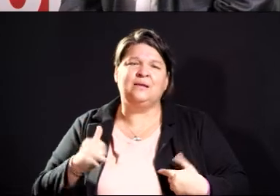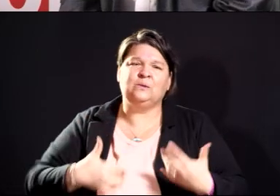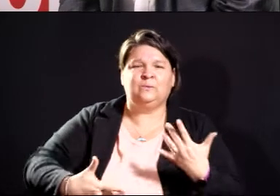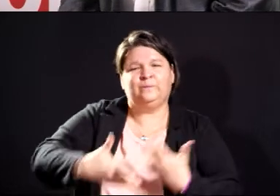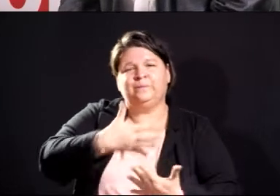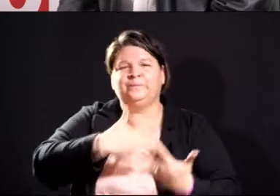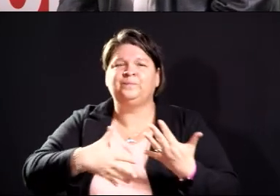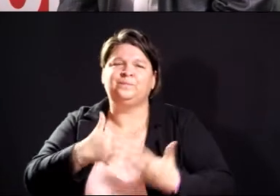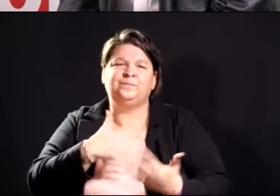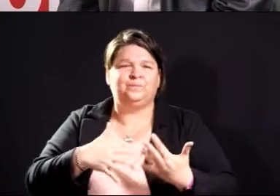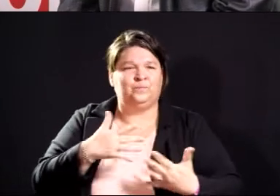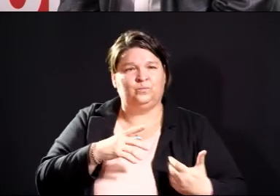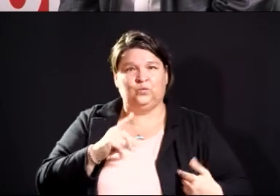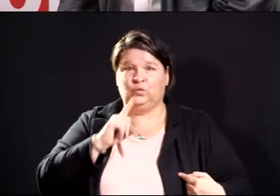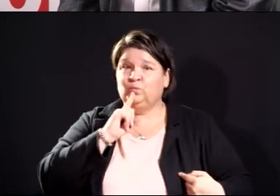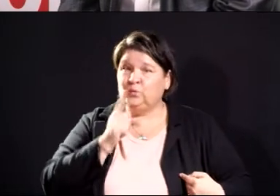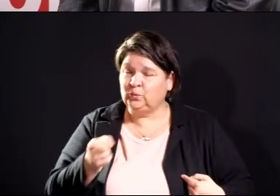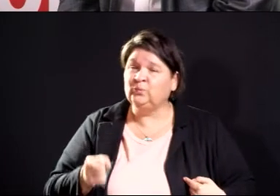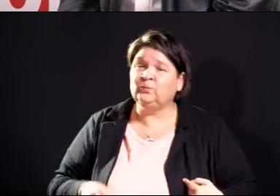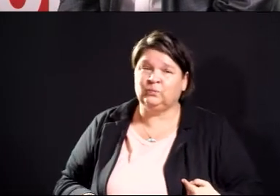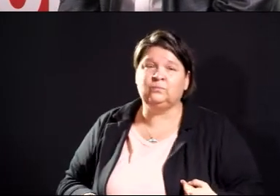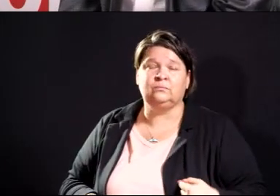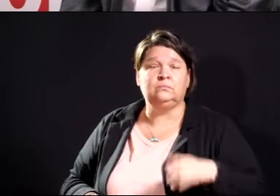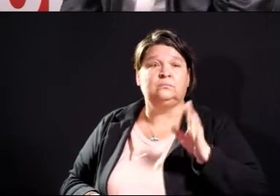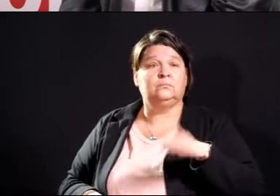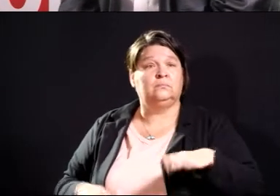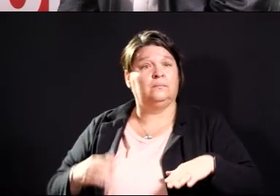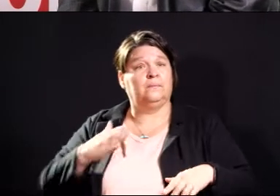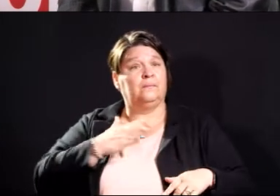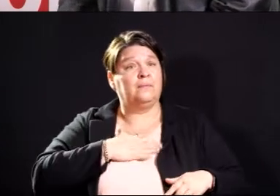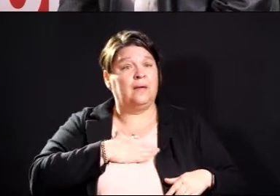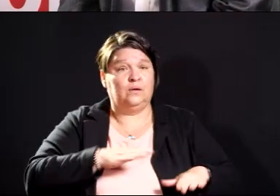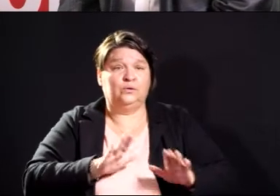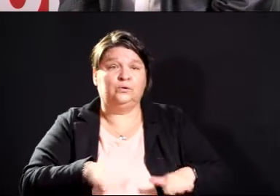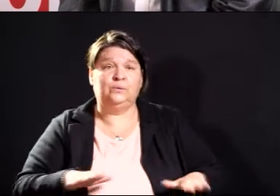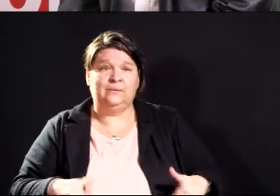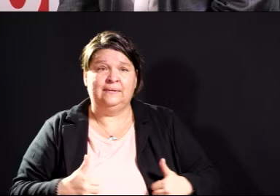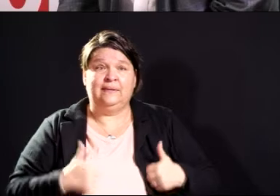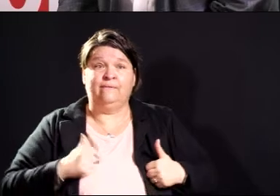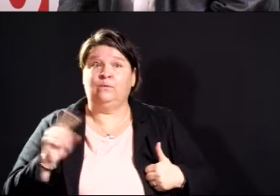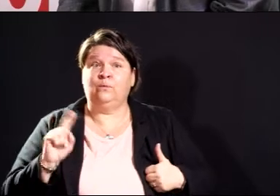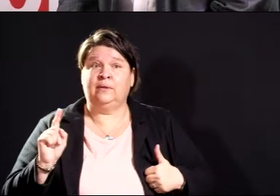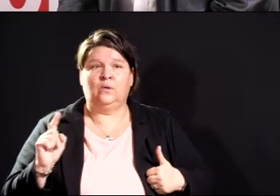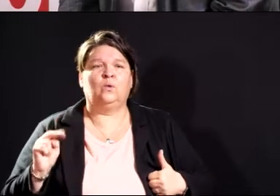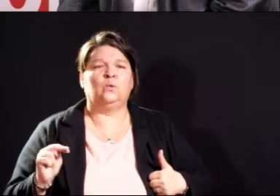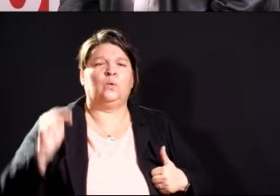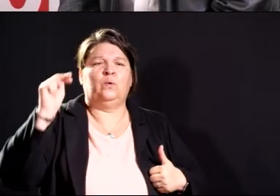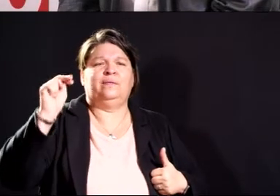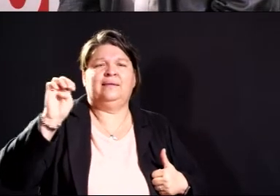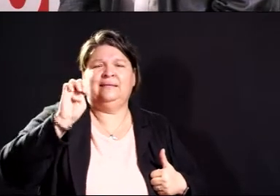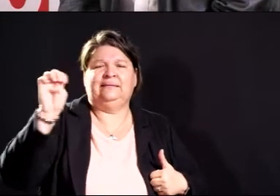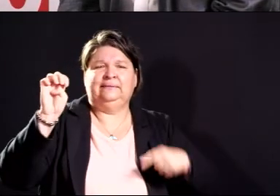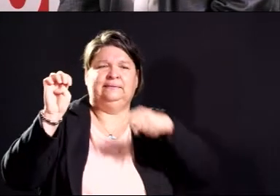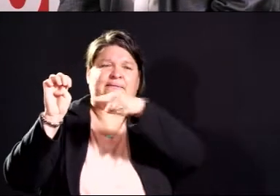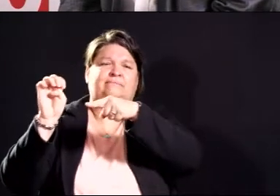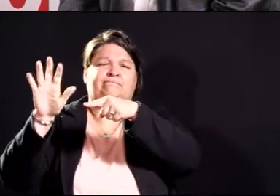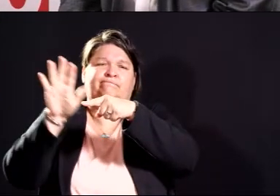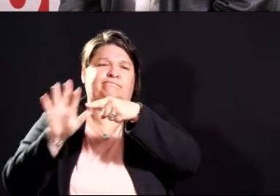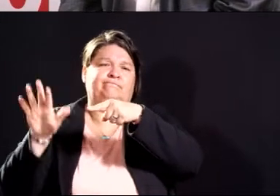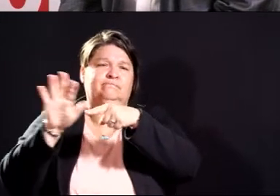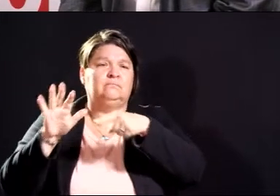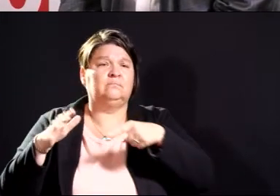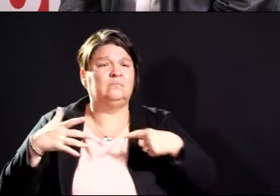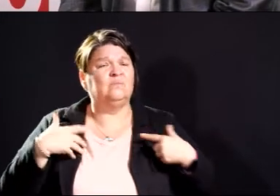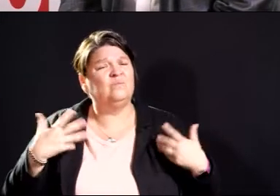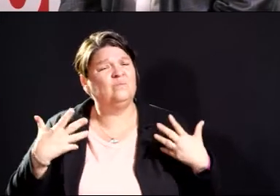the Northeast. And then my wife and I are desperate to see them. So we can't wait to travel starts again so we can see them. I